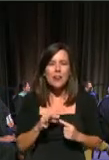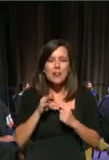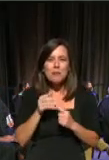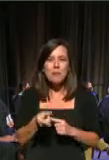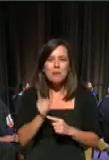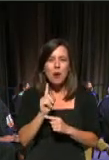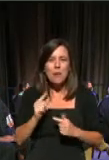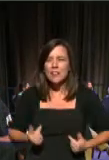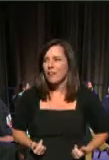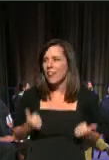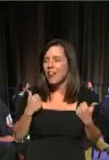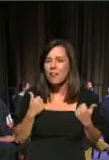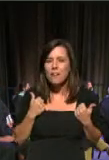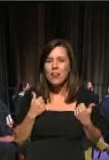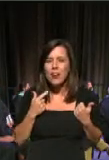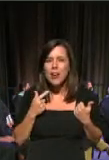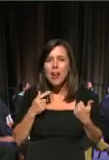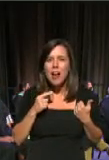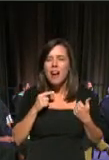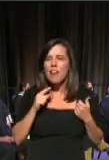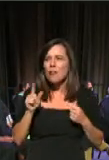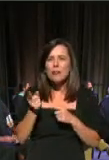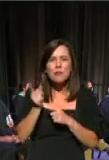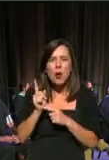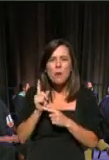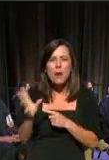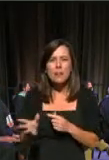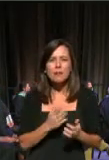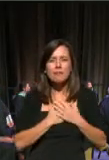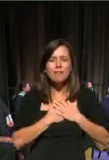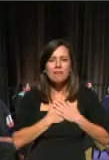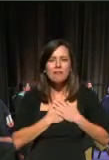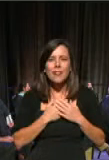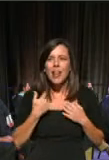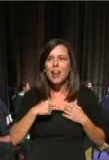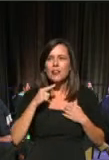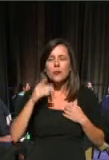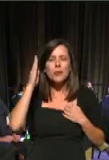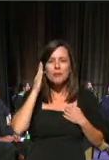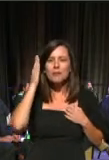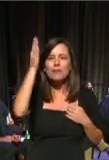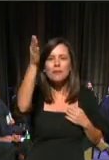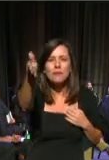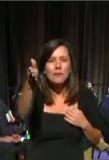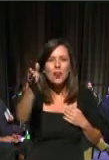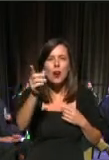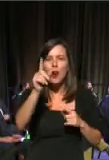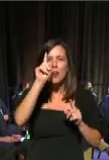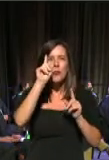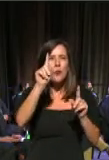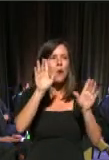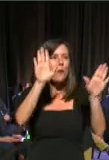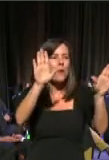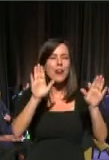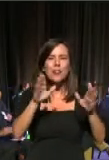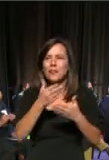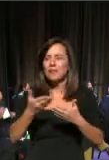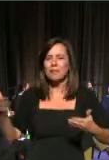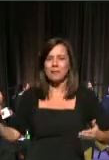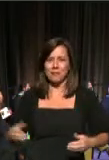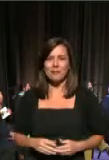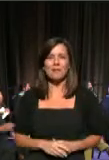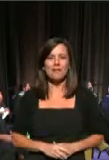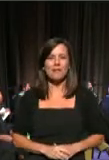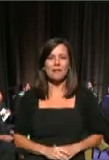moments in life and keep them close to our hearts as we set off into the future towards greater and better things.